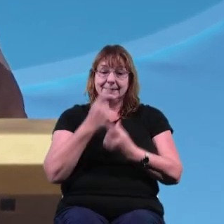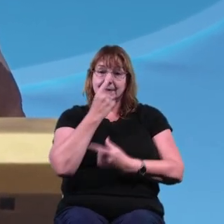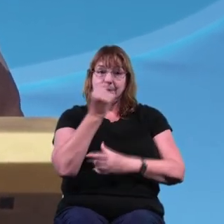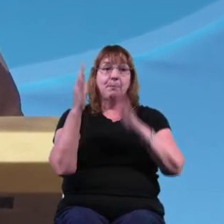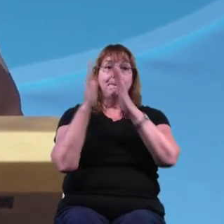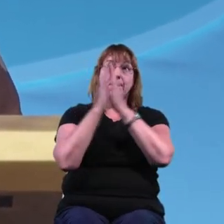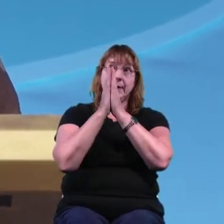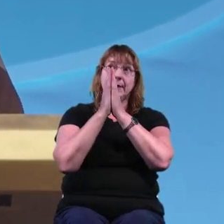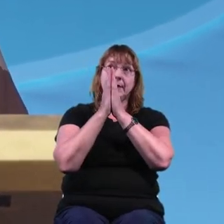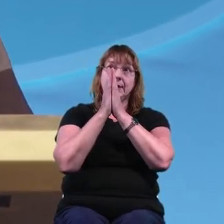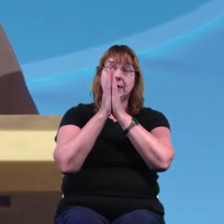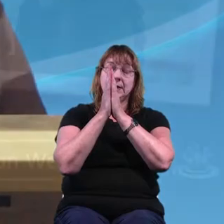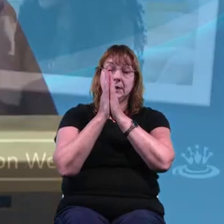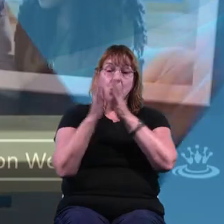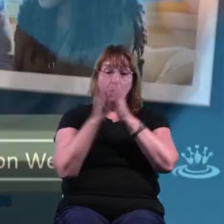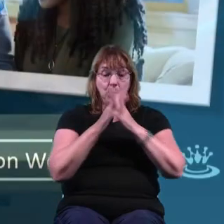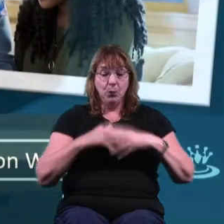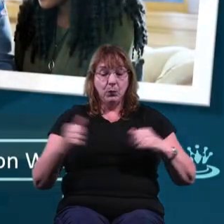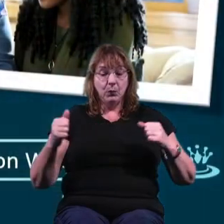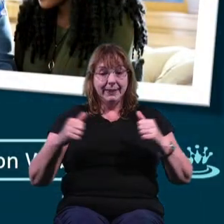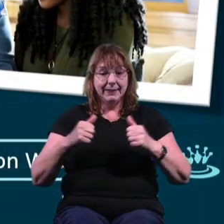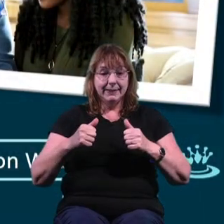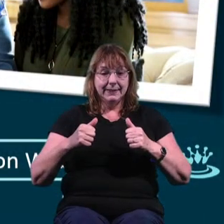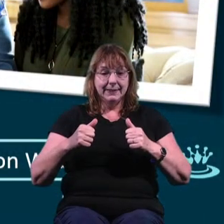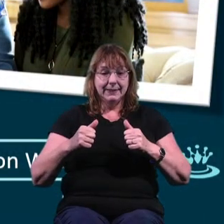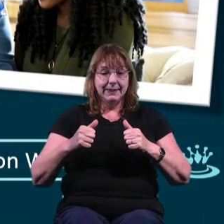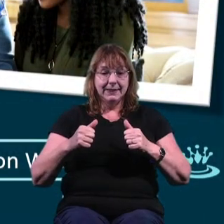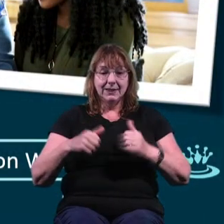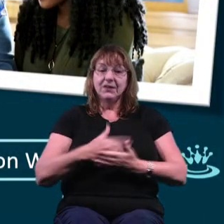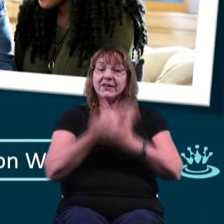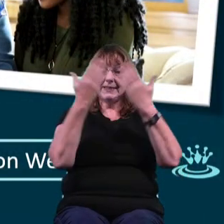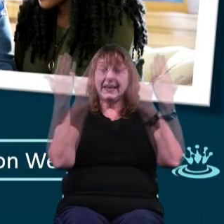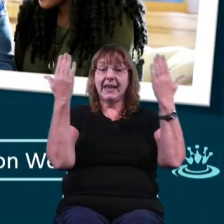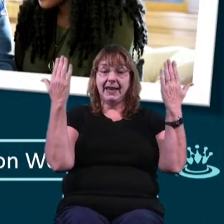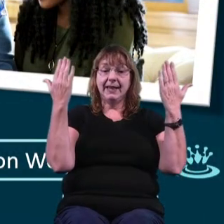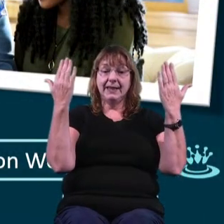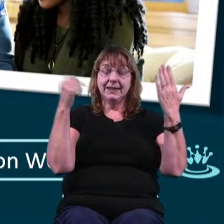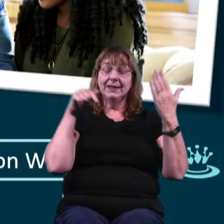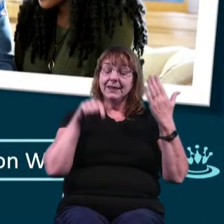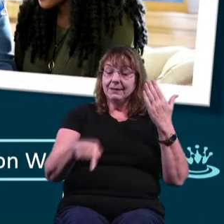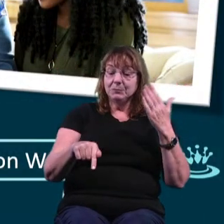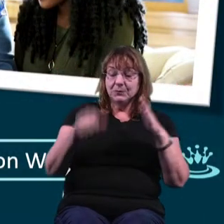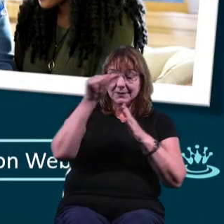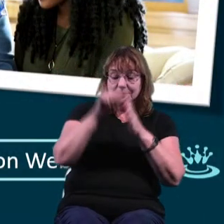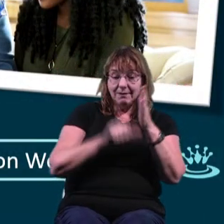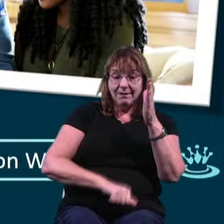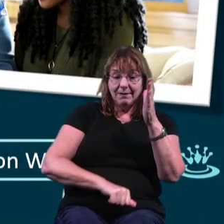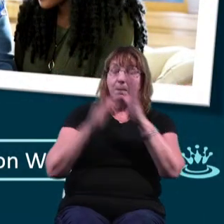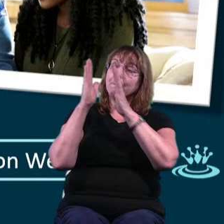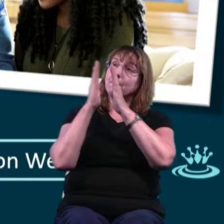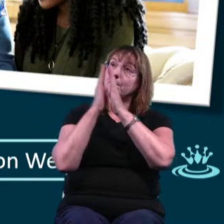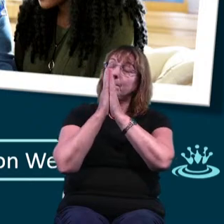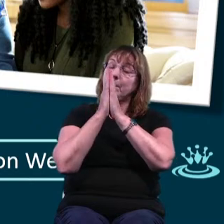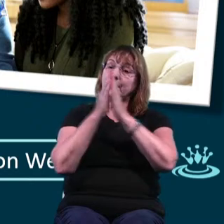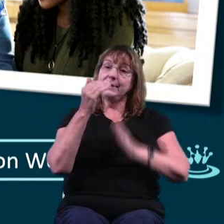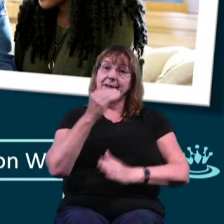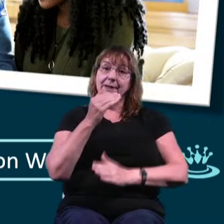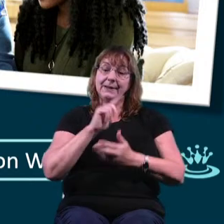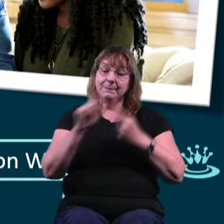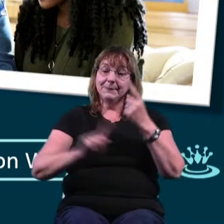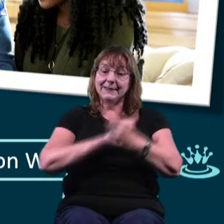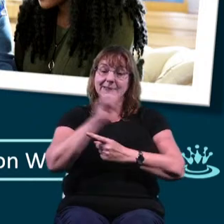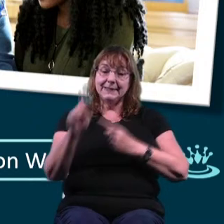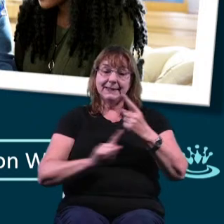Every weekday morning, starting on Monday, in the building next door, the old packing hall, will be a prayer meeting at 8:45